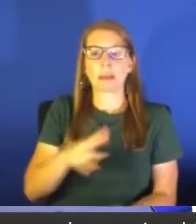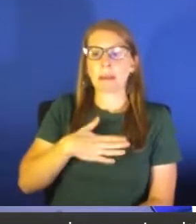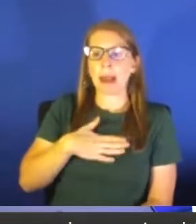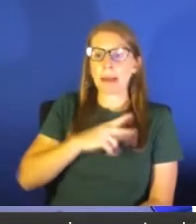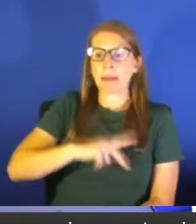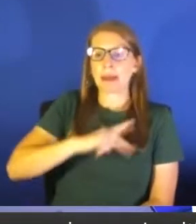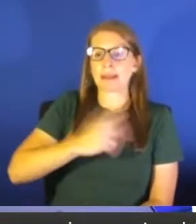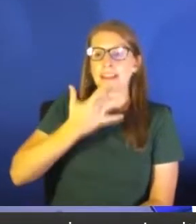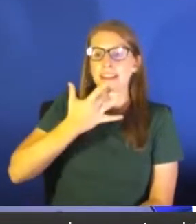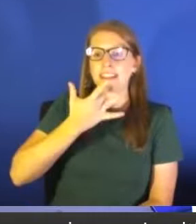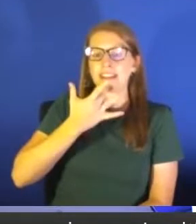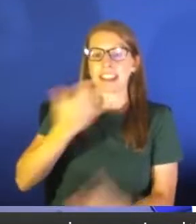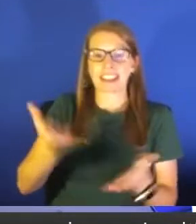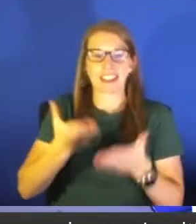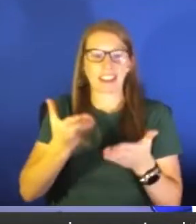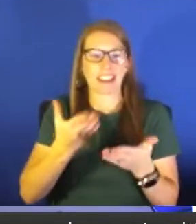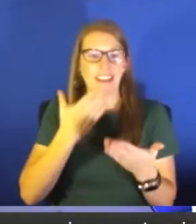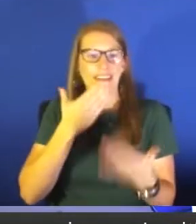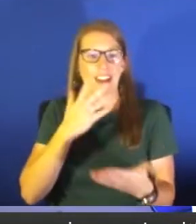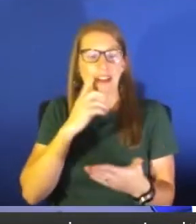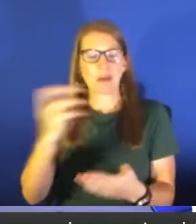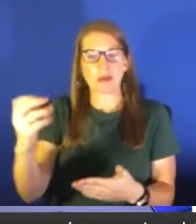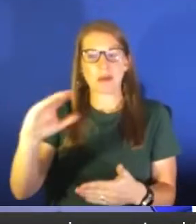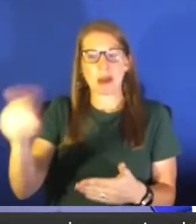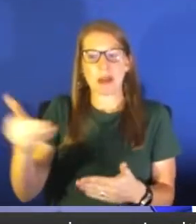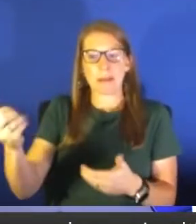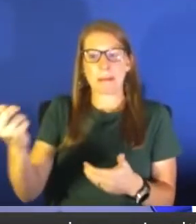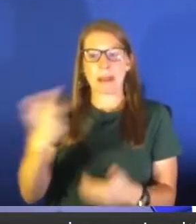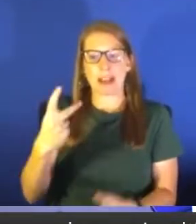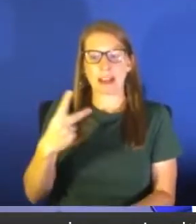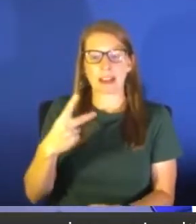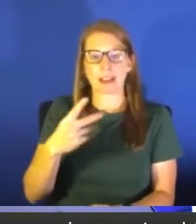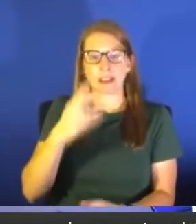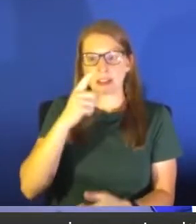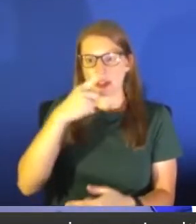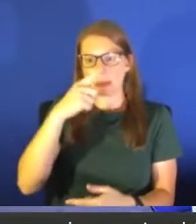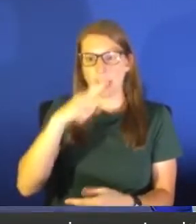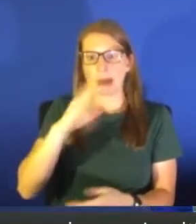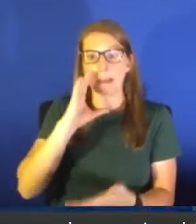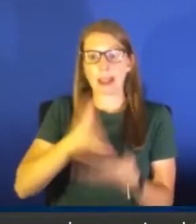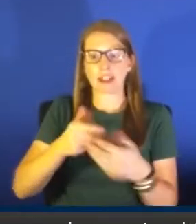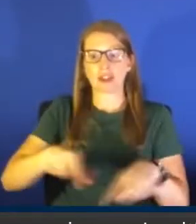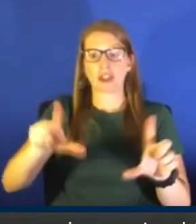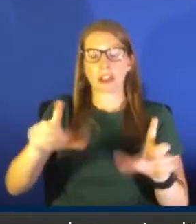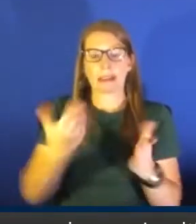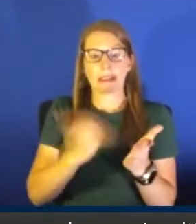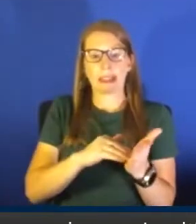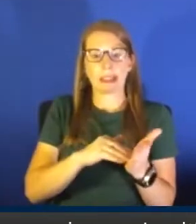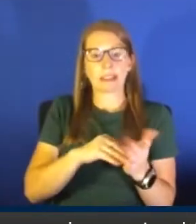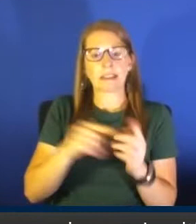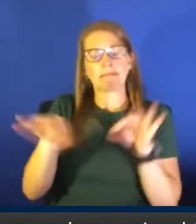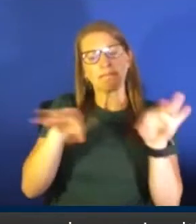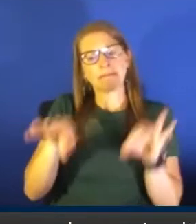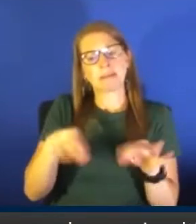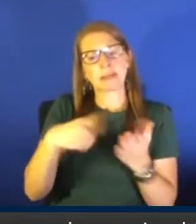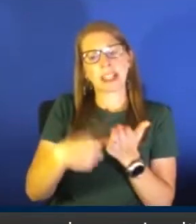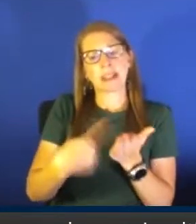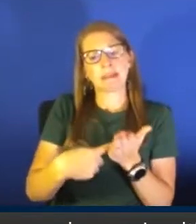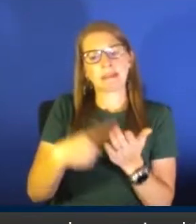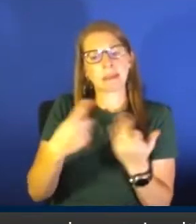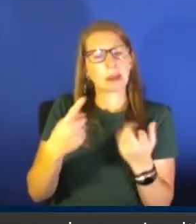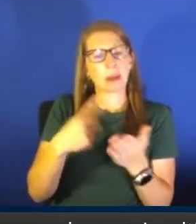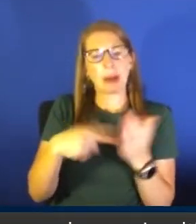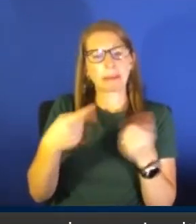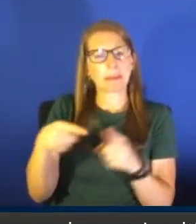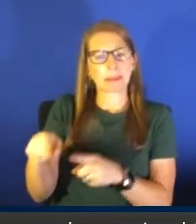Dr. Taylor. Thank you so much, Jill. Good to see you. First, can we bring that graphic back up that we just showed everyone and talk a little bit more about what is going on